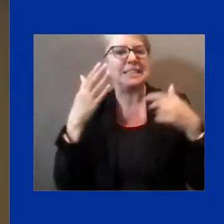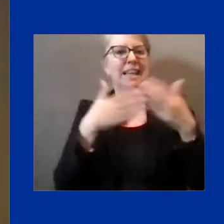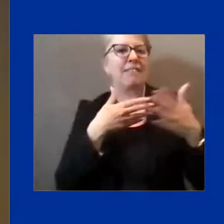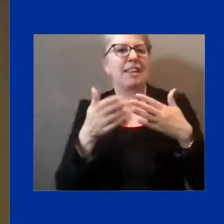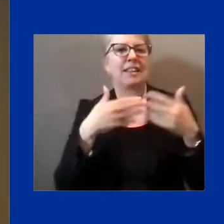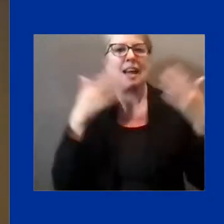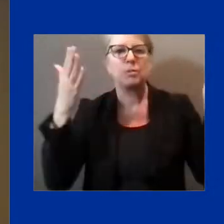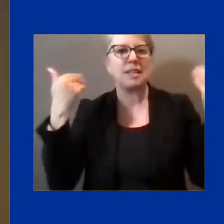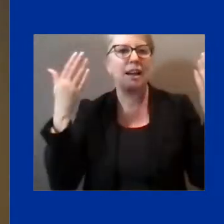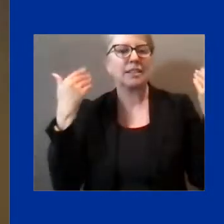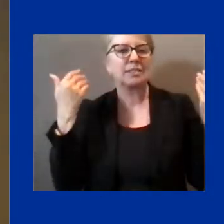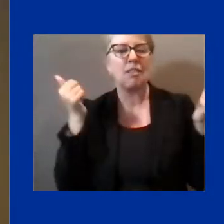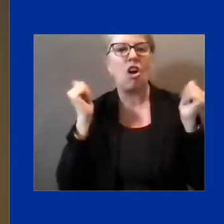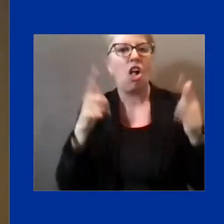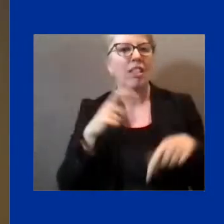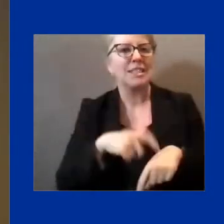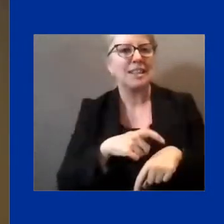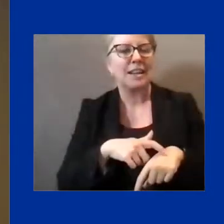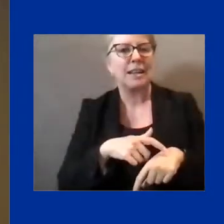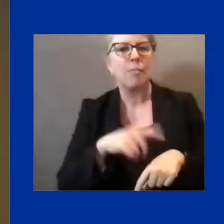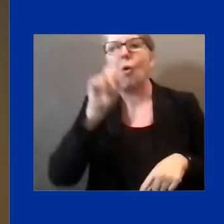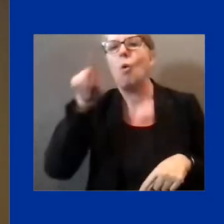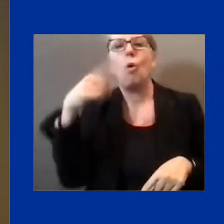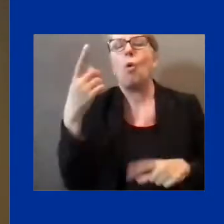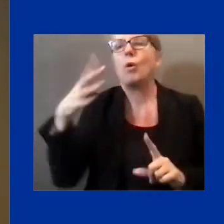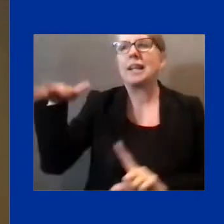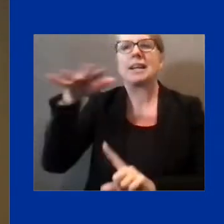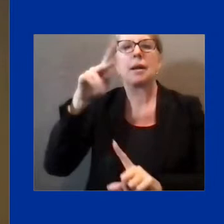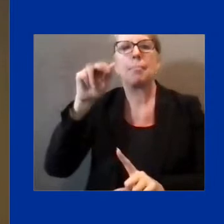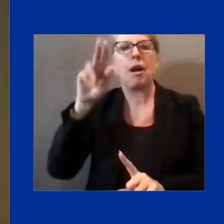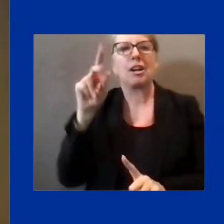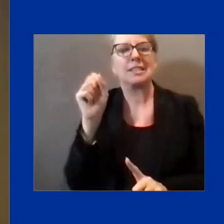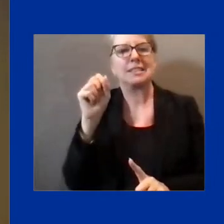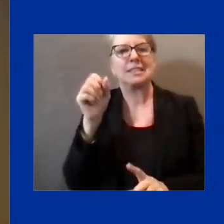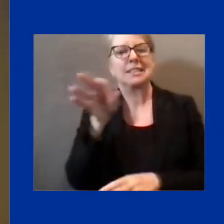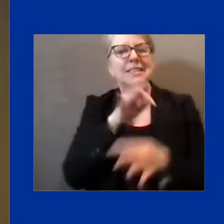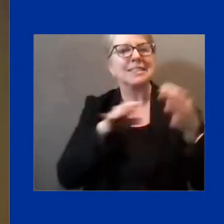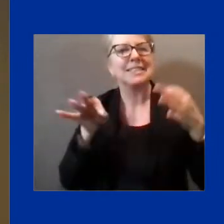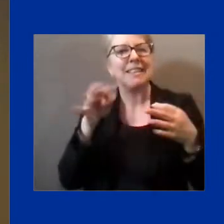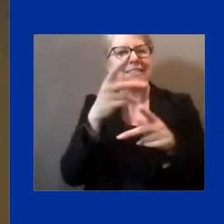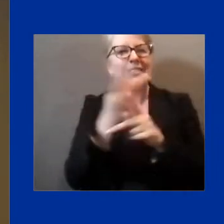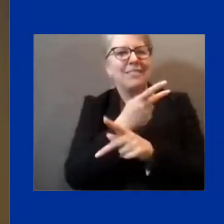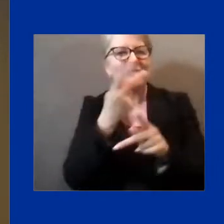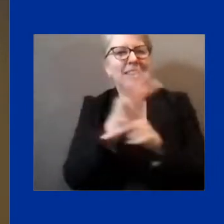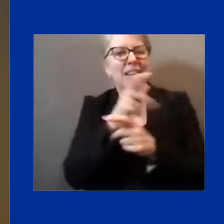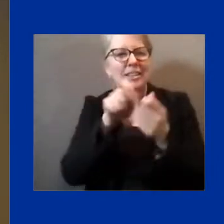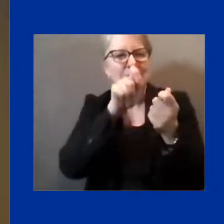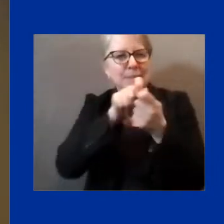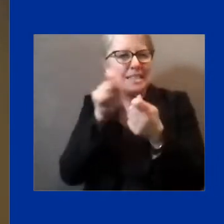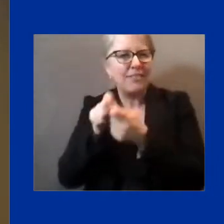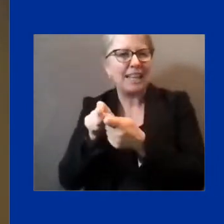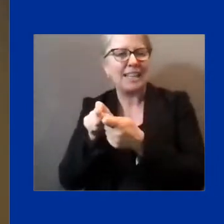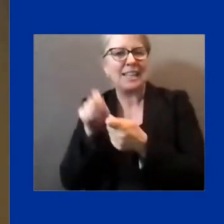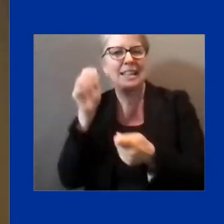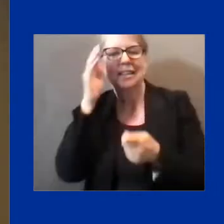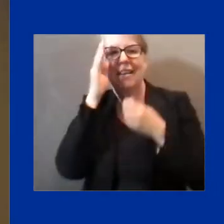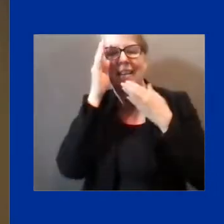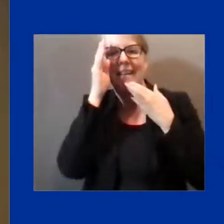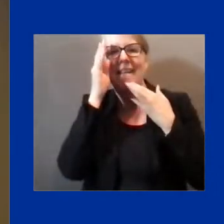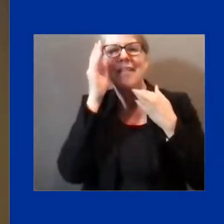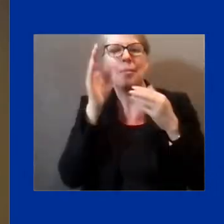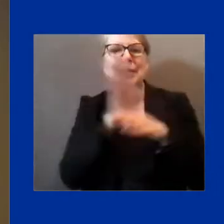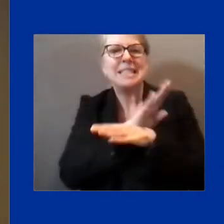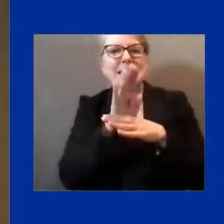outdoors all the time, or maybe just at parks, like just instead of like trying to figure out the specific,